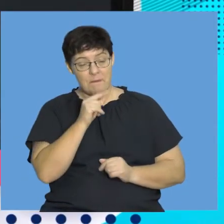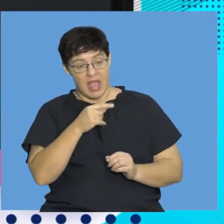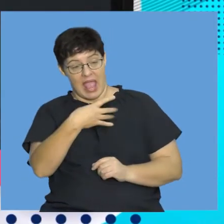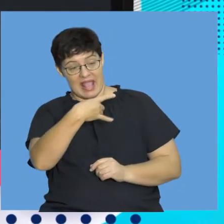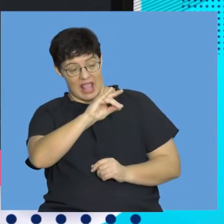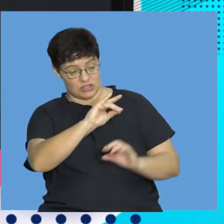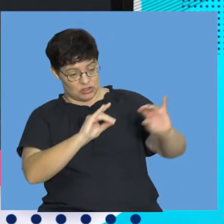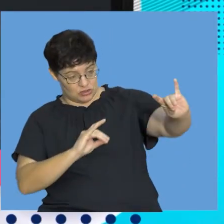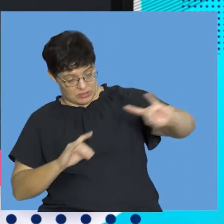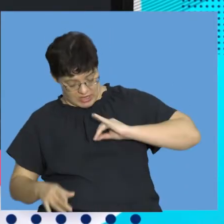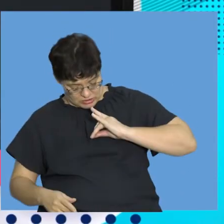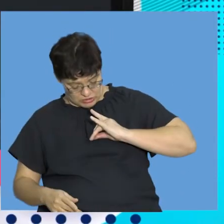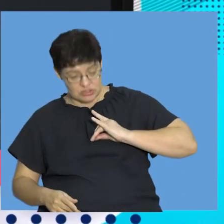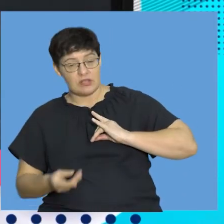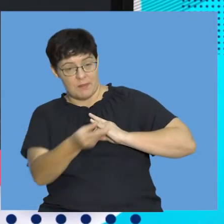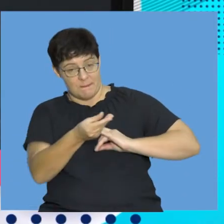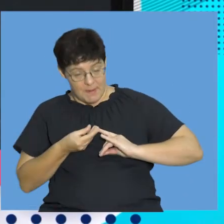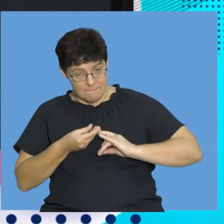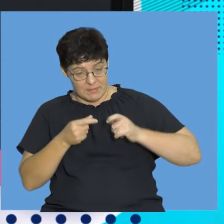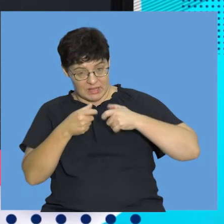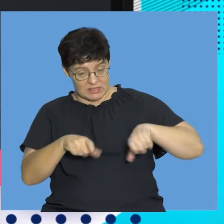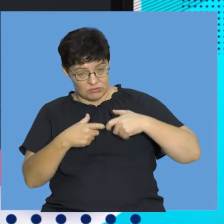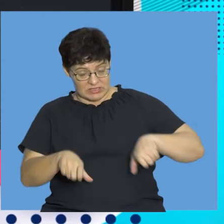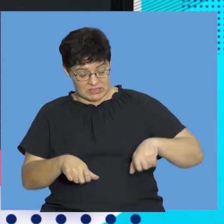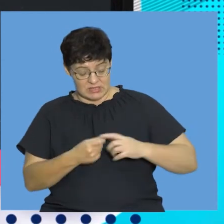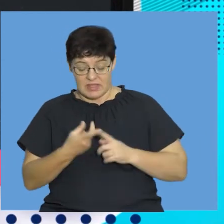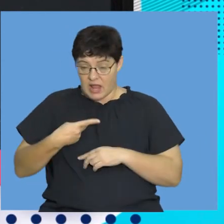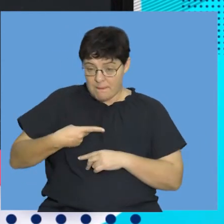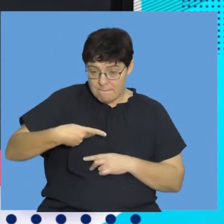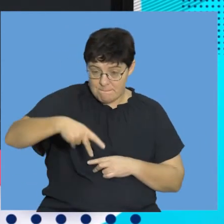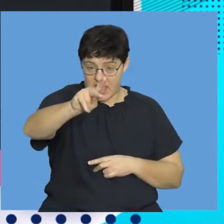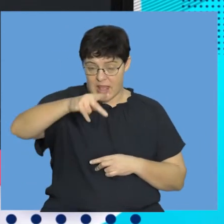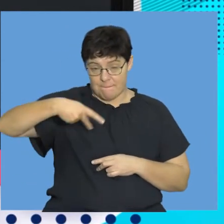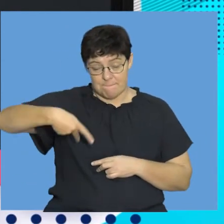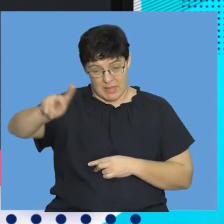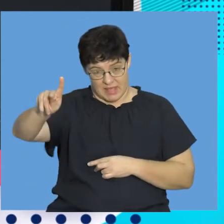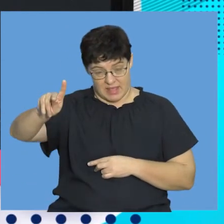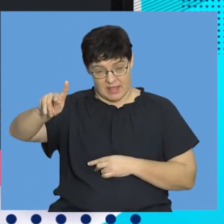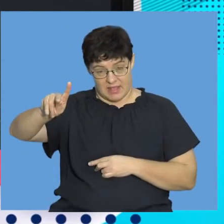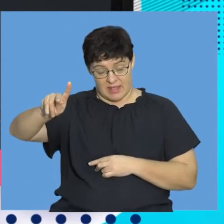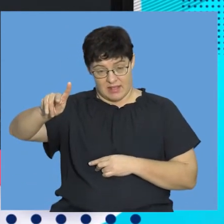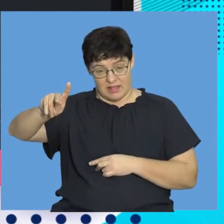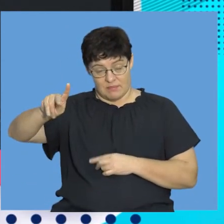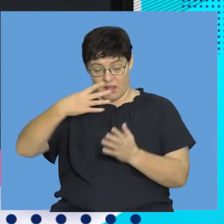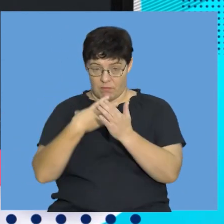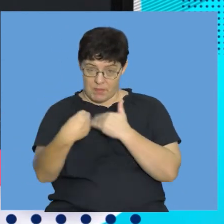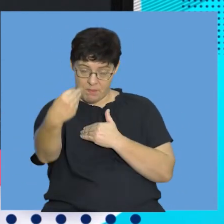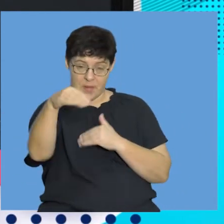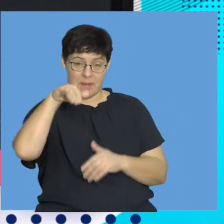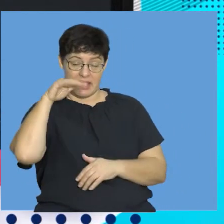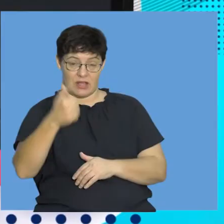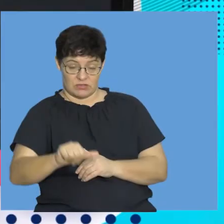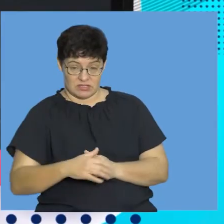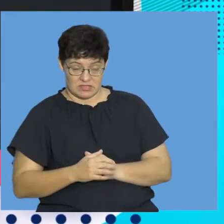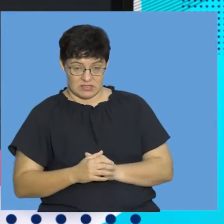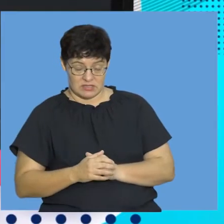at the sources of our cash, namely our receipts. Then we looked at the payments. That means all the